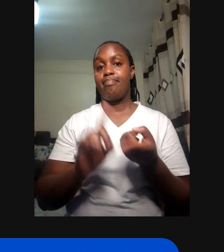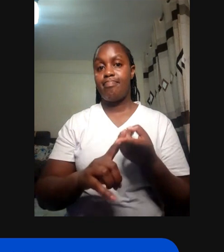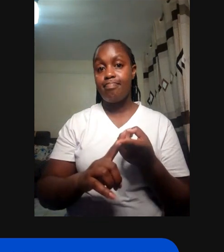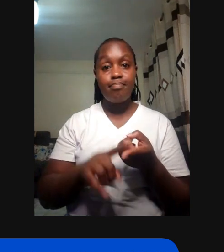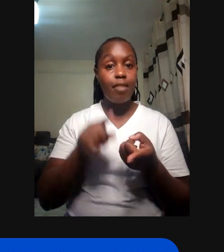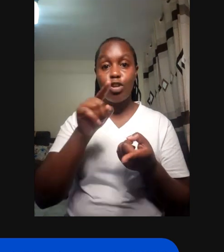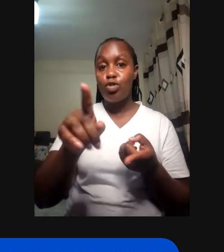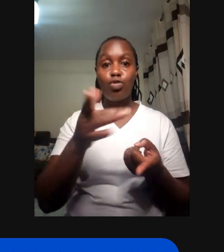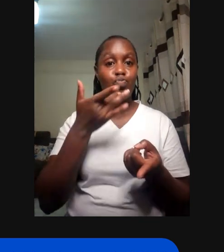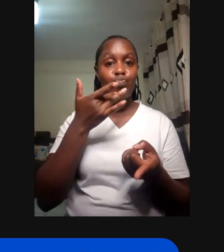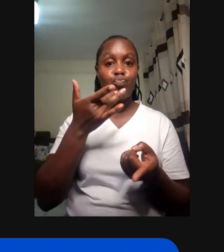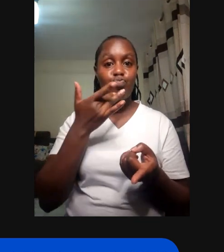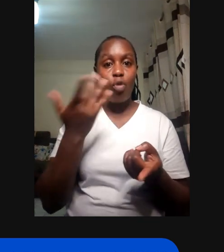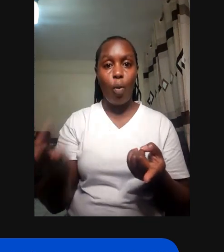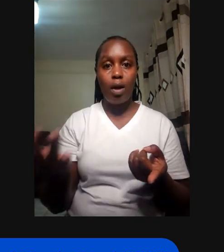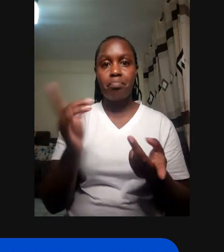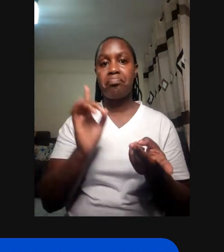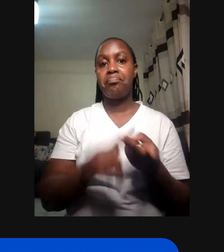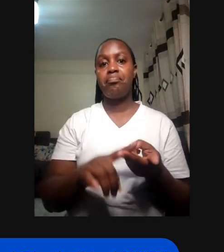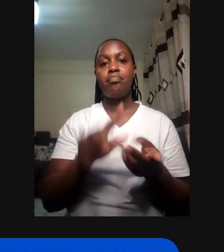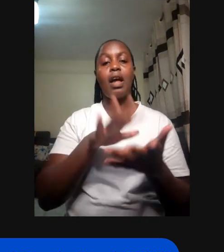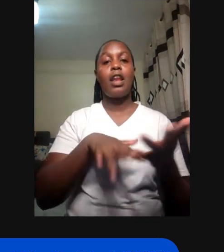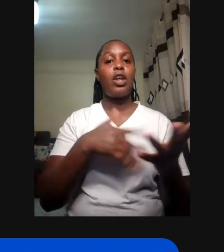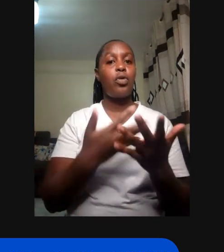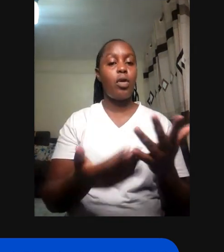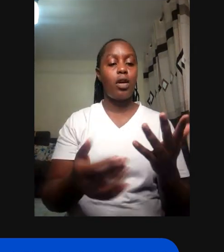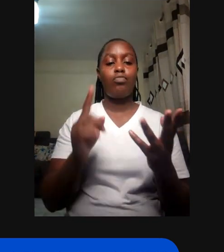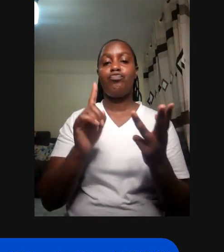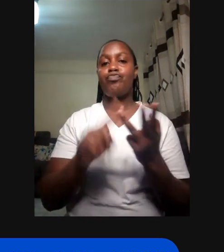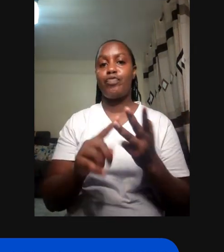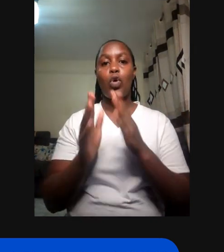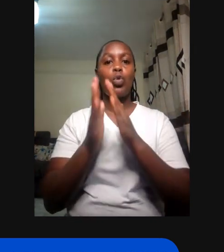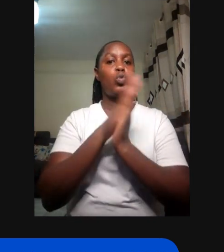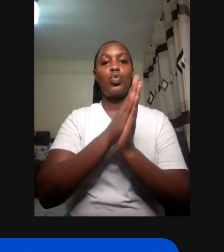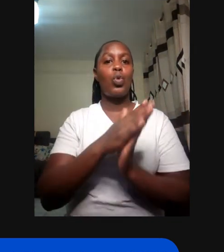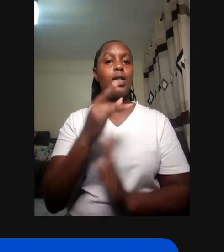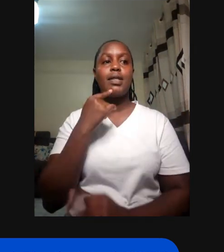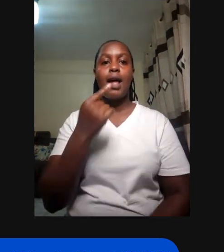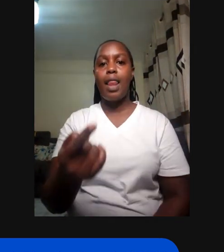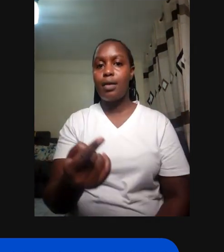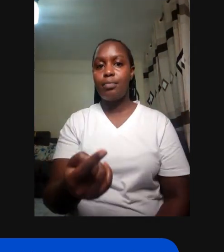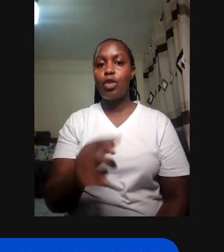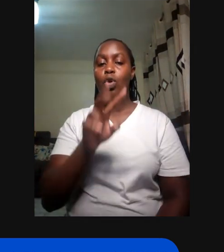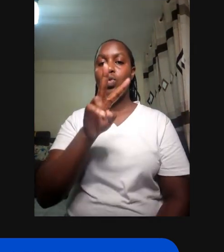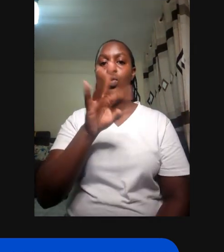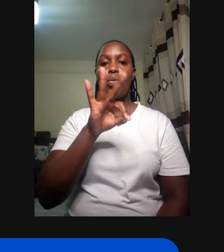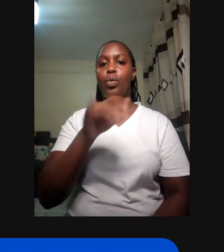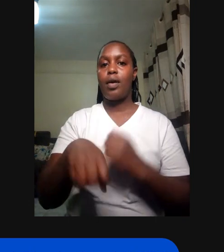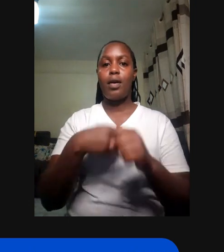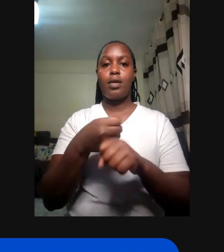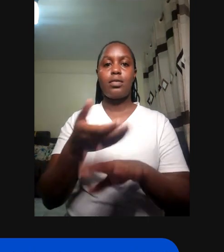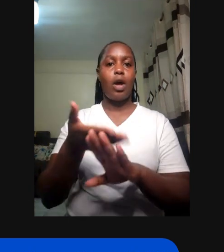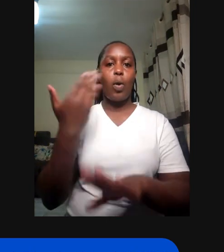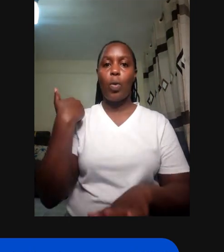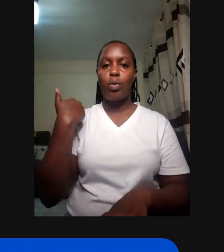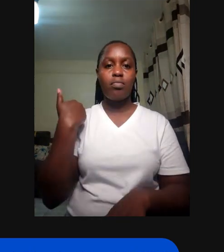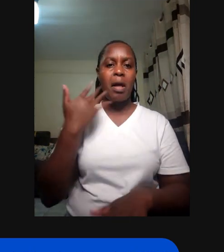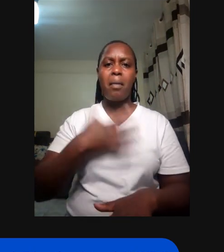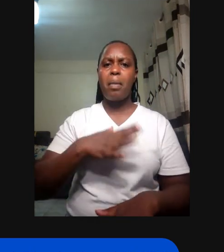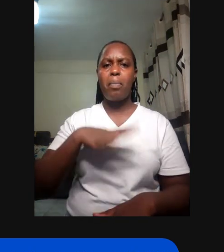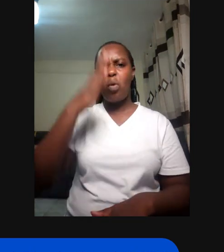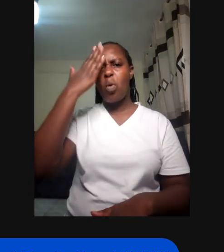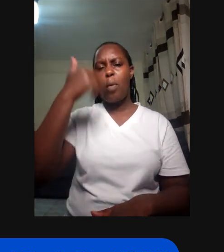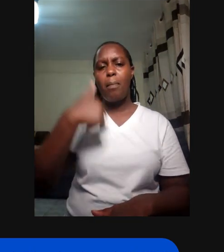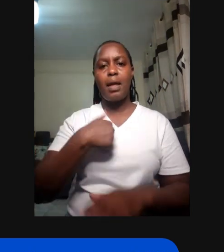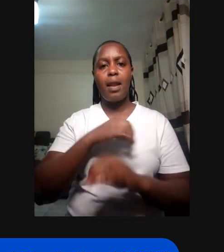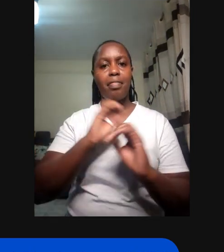Number three, tell your story. Because myself, 2 years ago, 3 years ago, nobody ever knew who I was or like what I